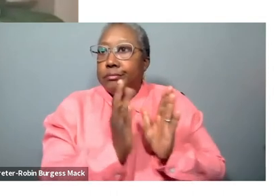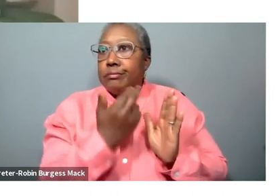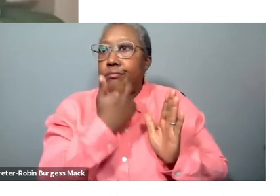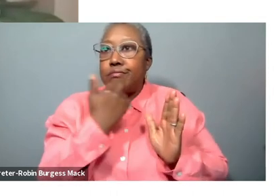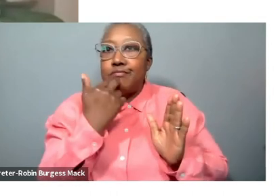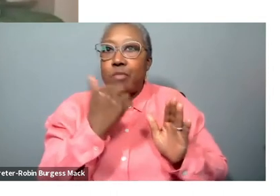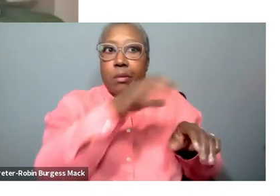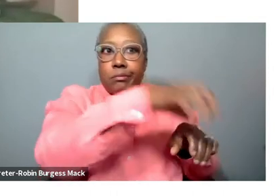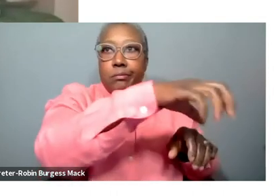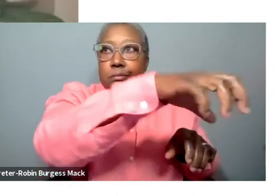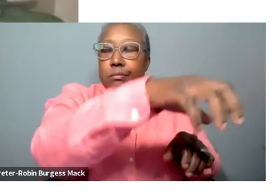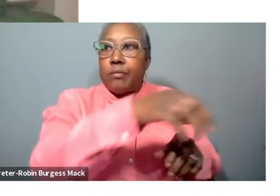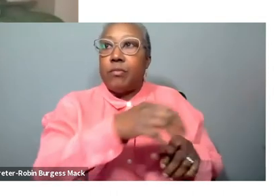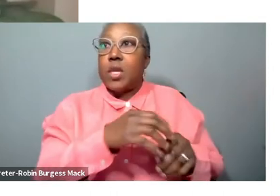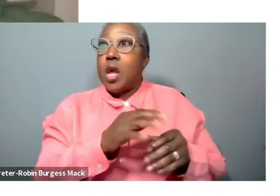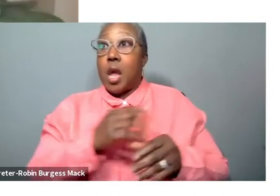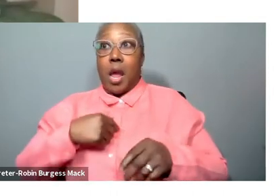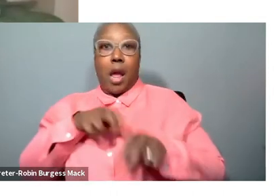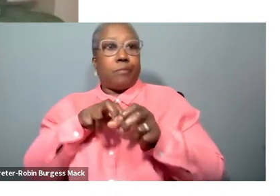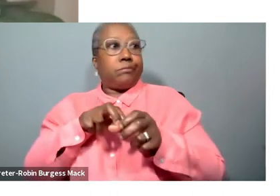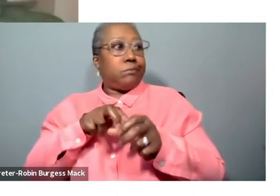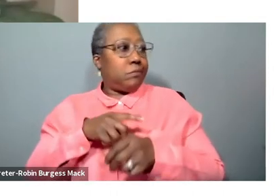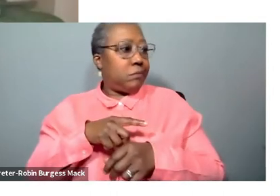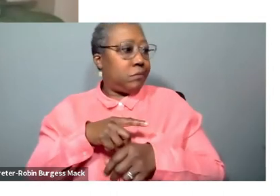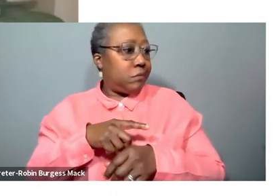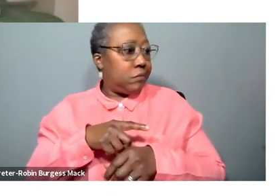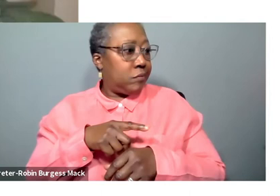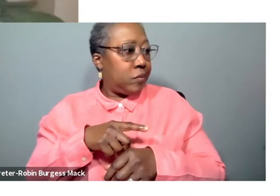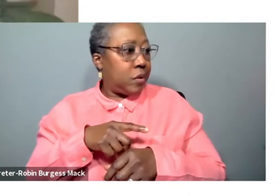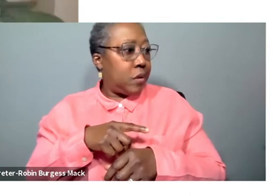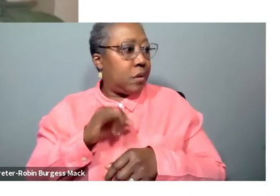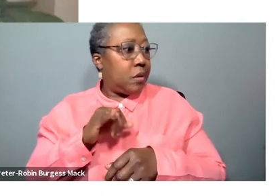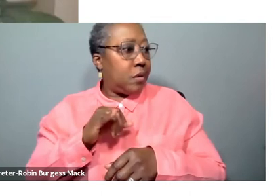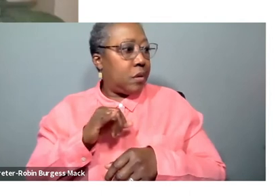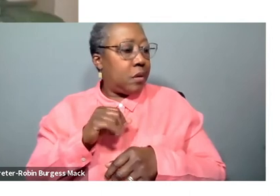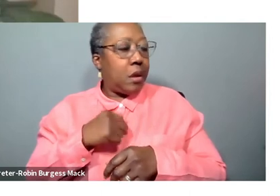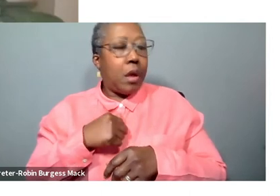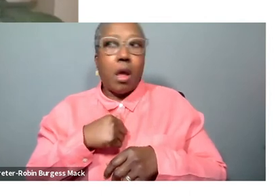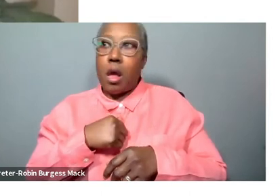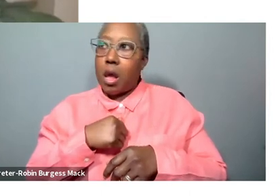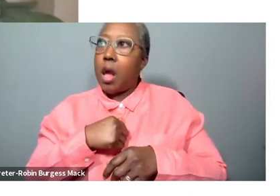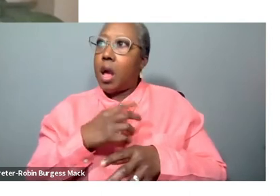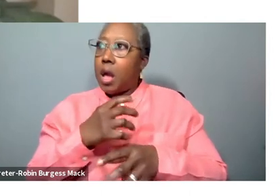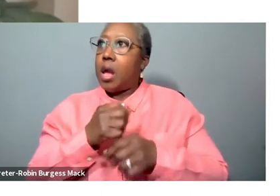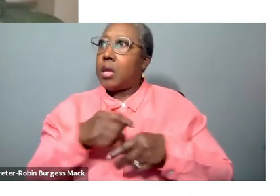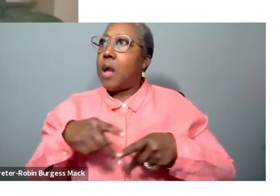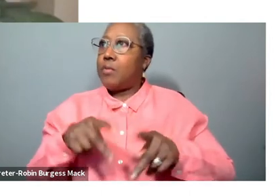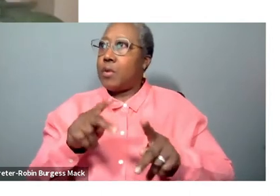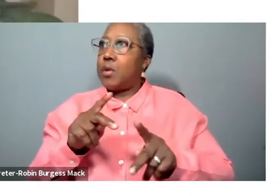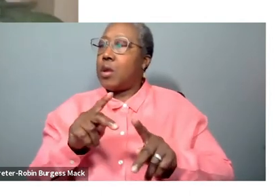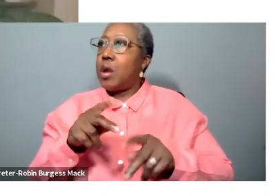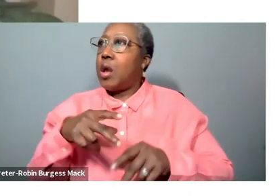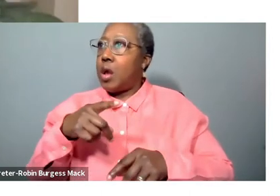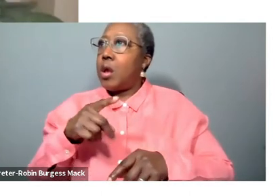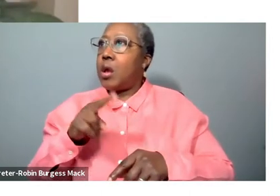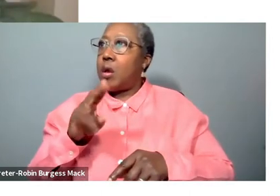sidewalk. And on that school bus, I grew very aware that I was receiving privileges that not